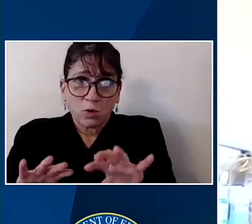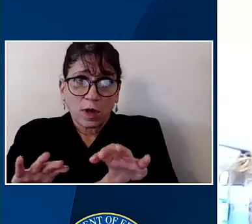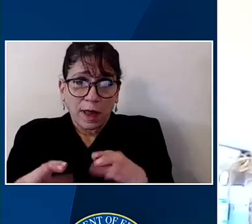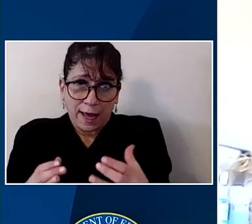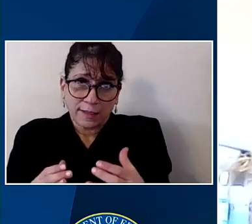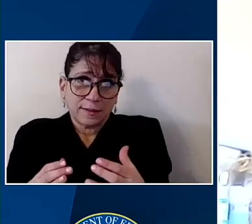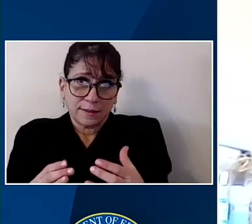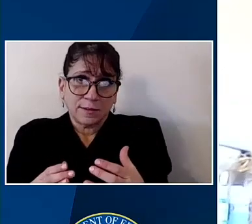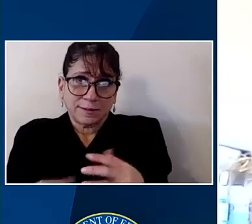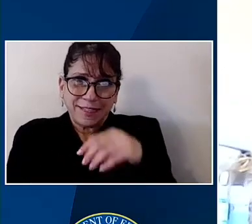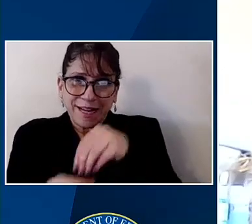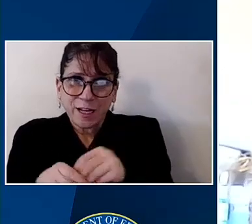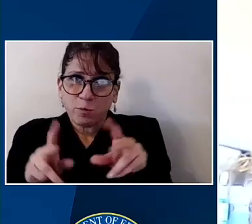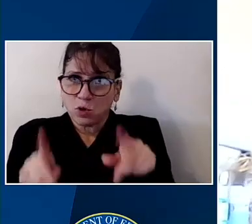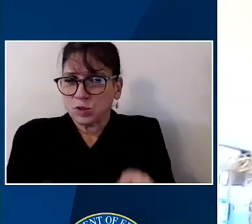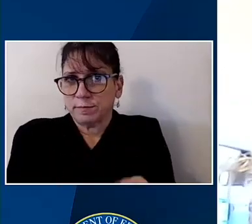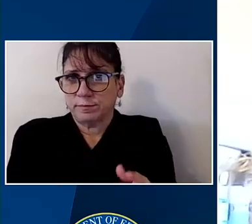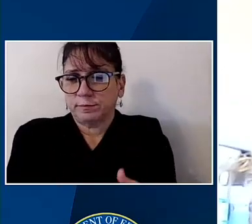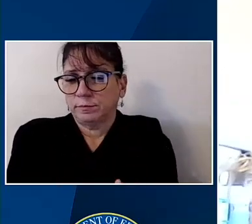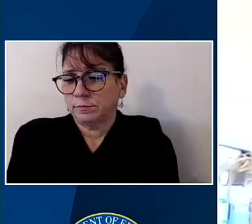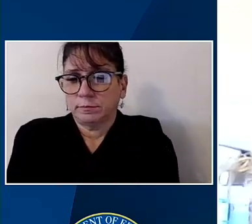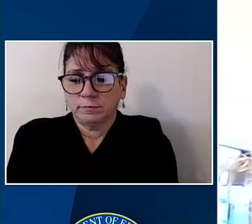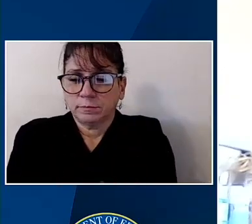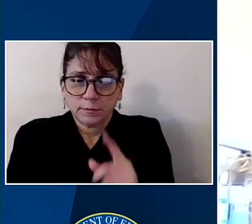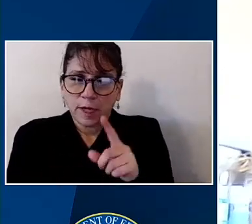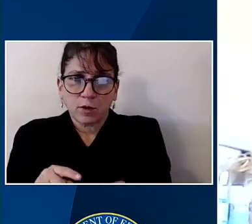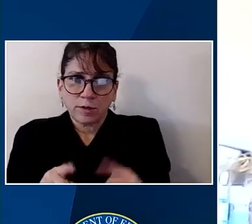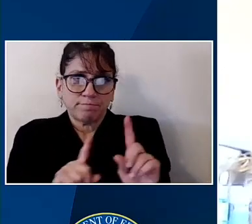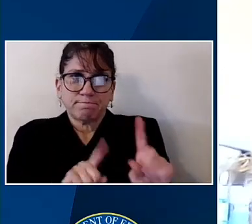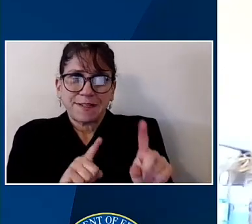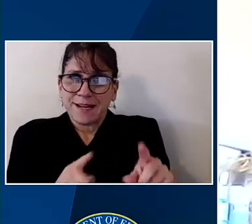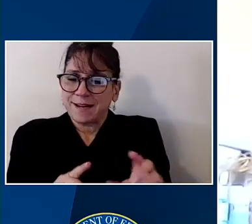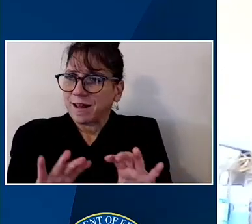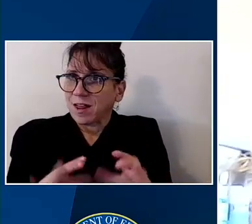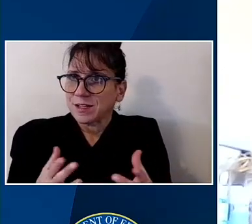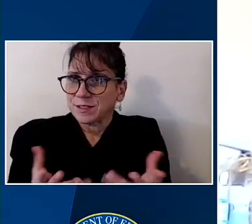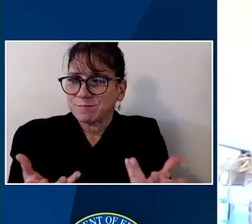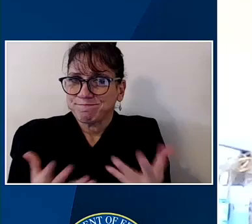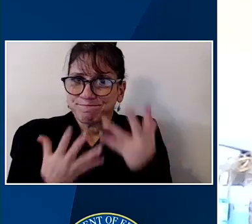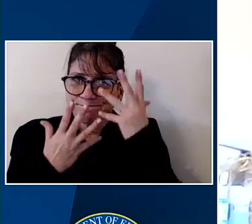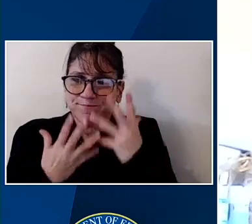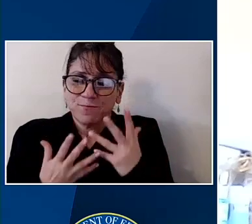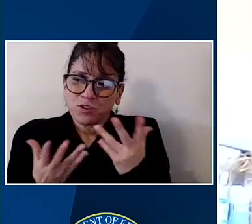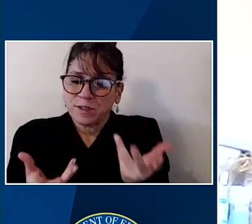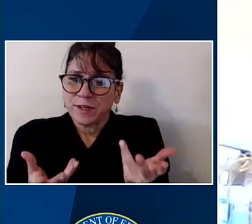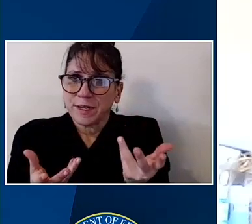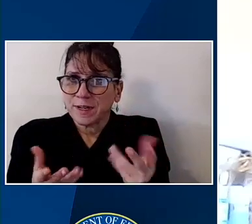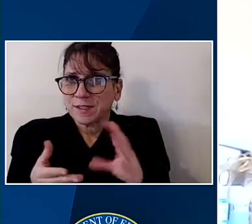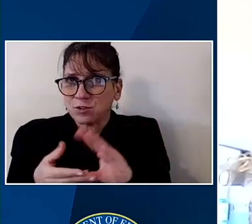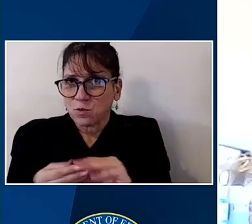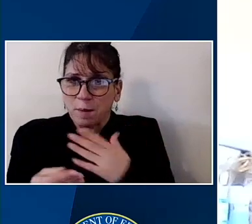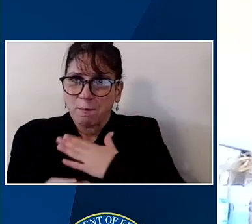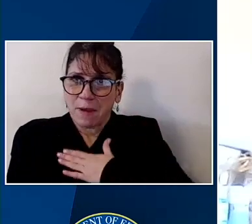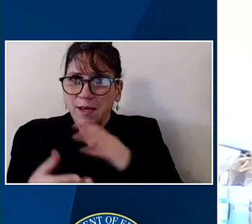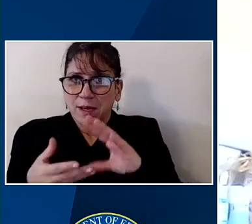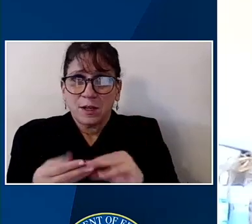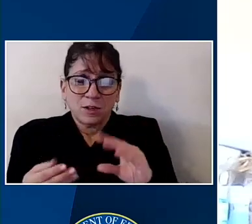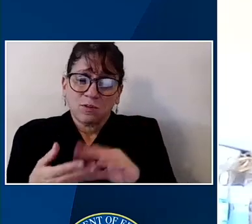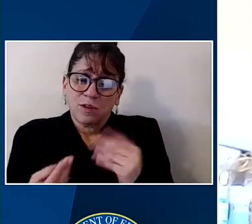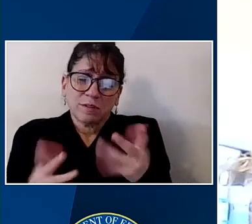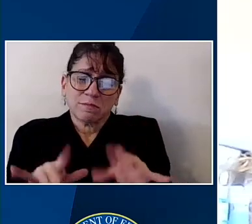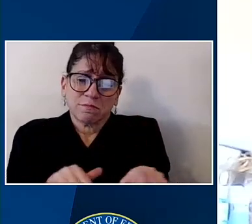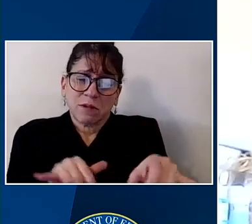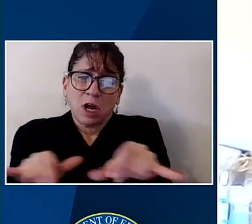physically. And unable to make those courses, of course, unfortunately, my story is not uncommon